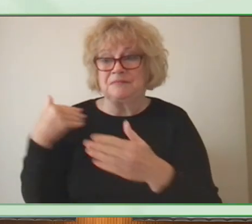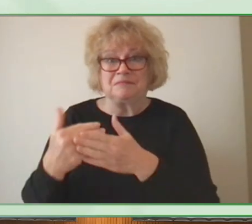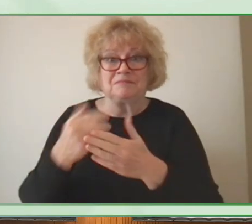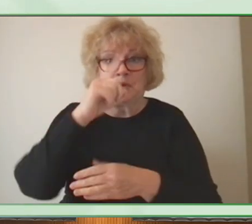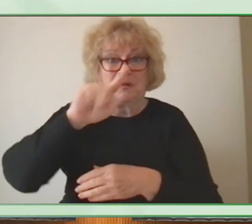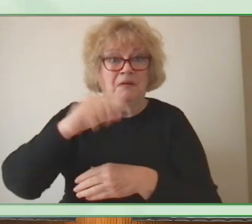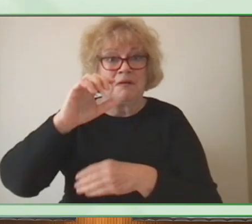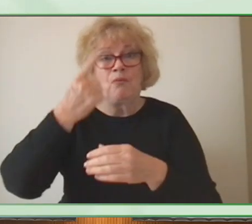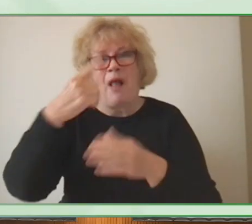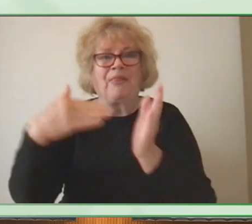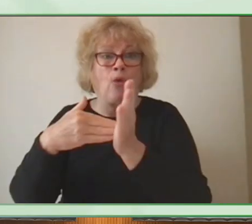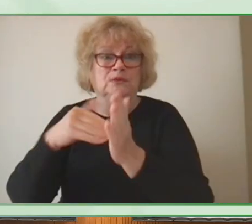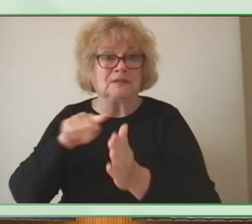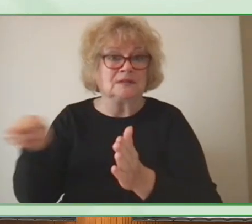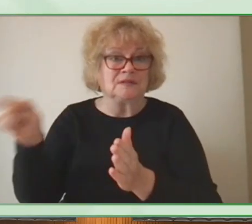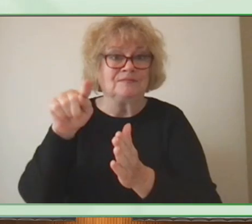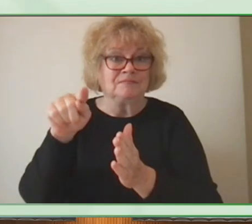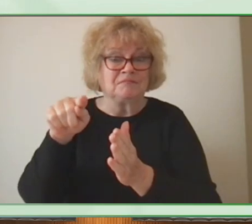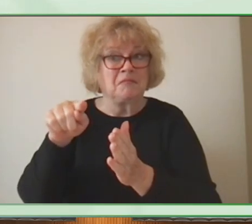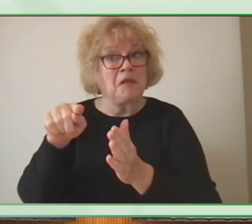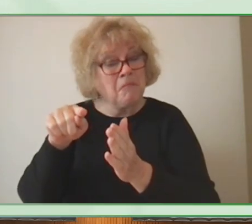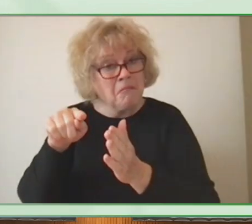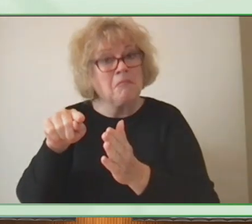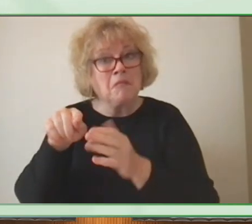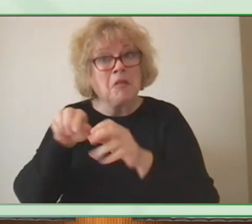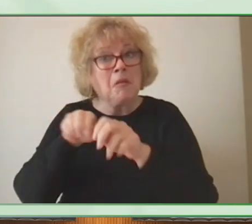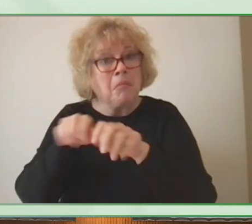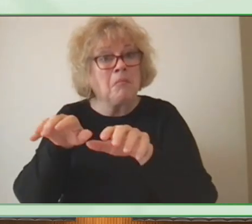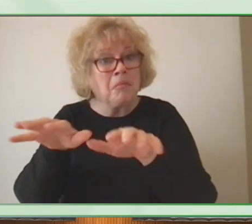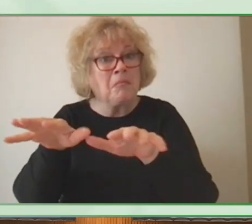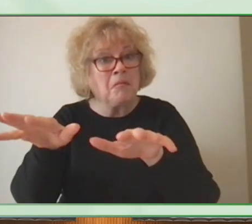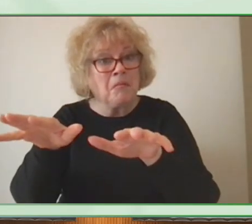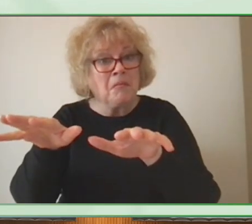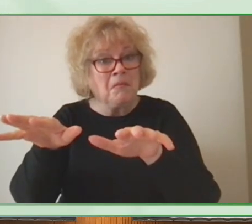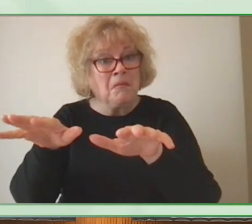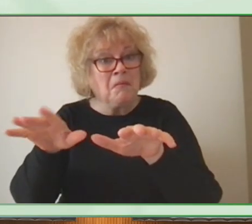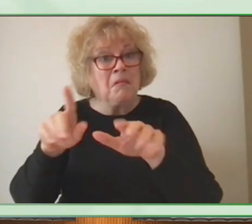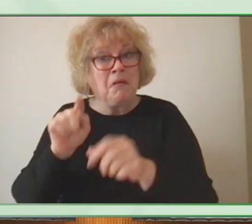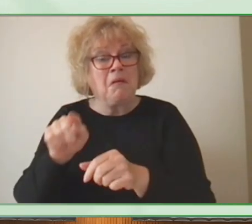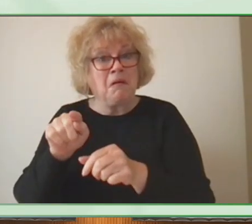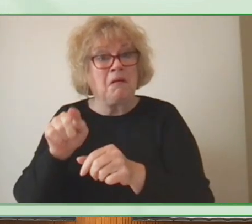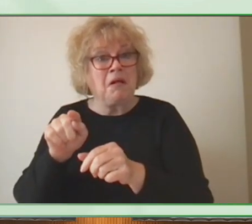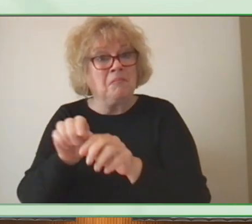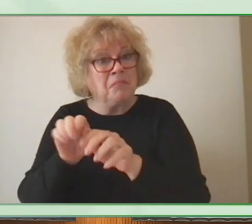people with disabilities and veterans with disabilities. And following to this, we have